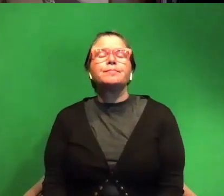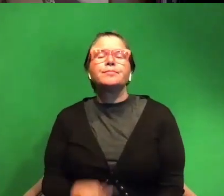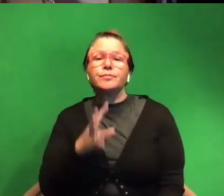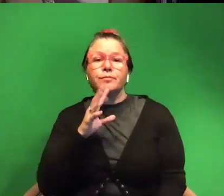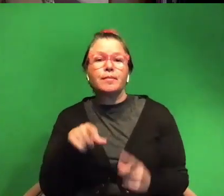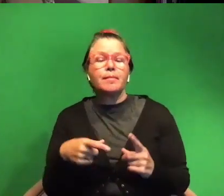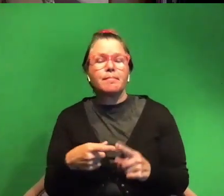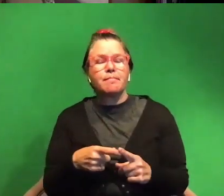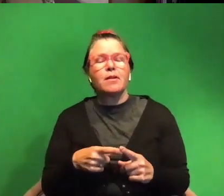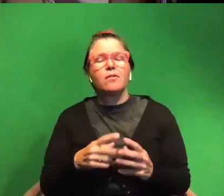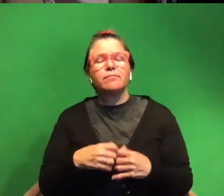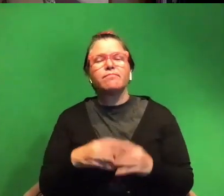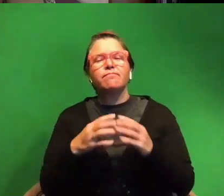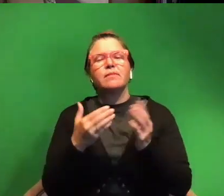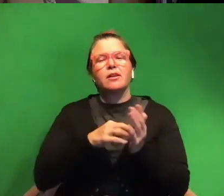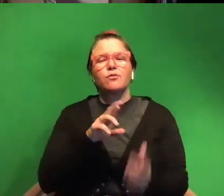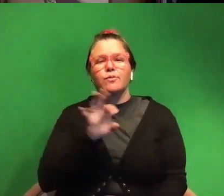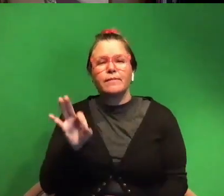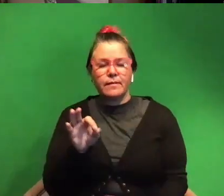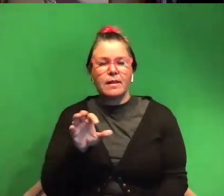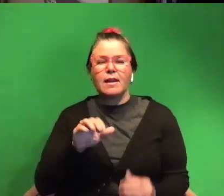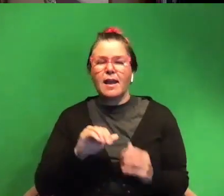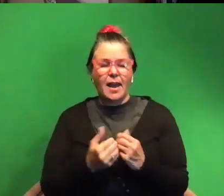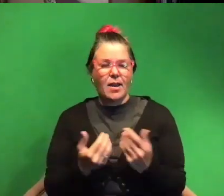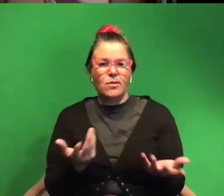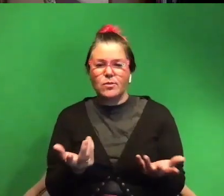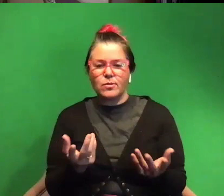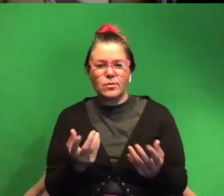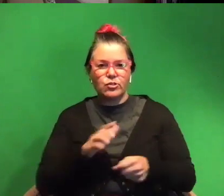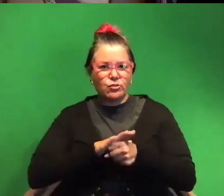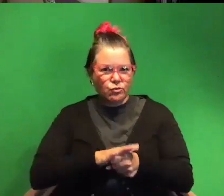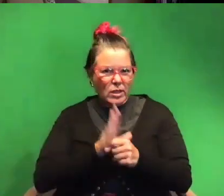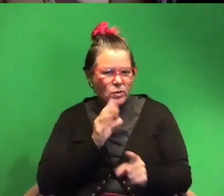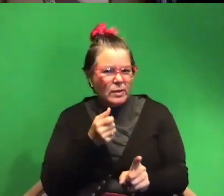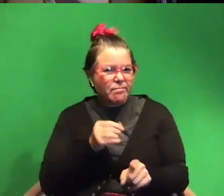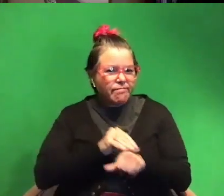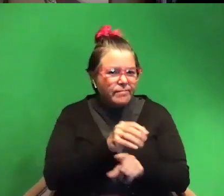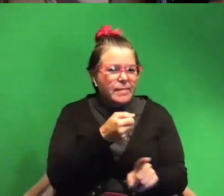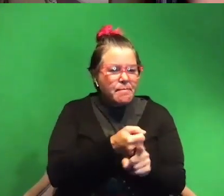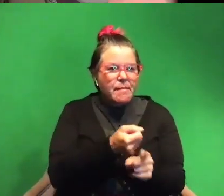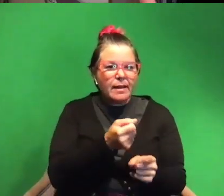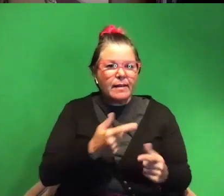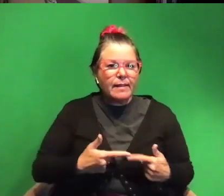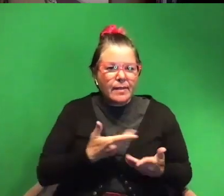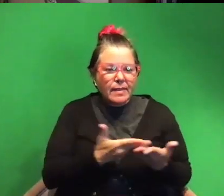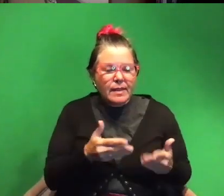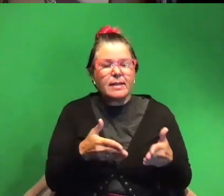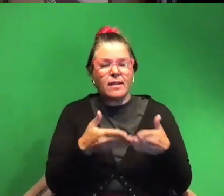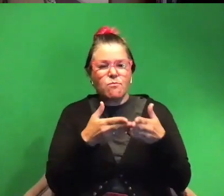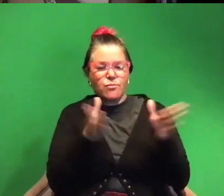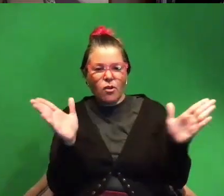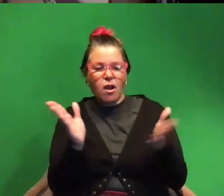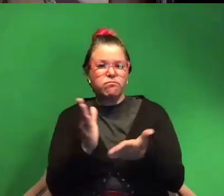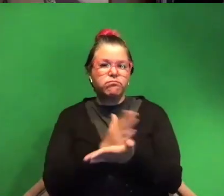about restoring reefs and how basically how stress impacts reef organisms kind of from a broad range of